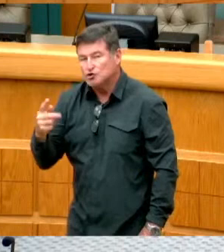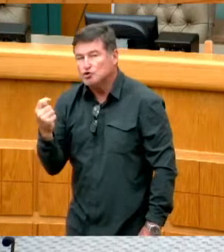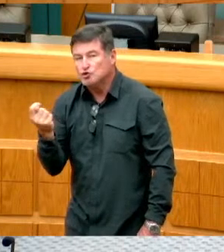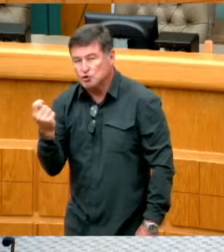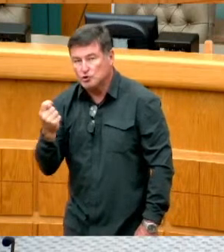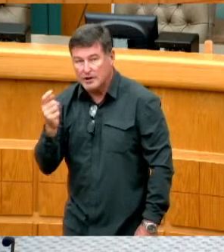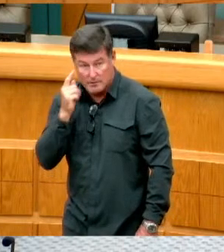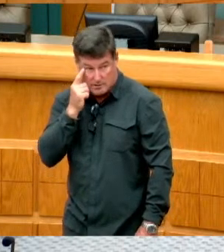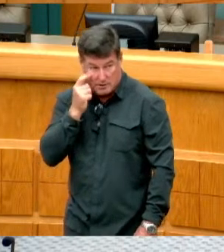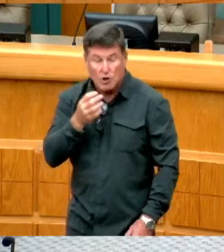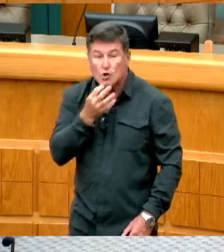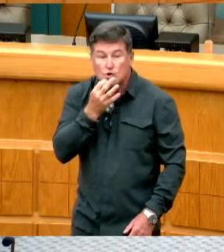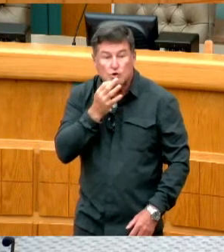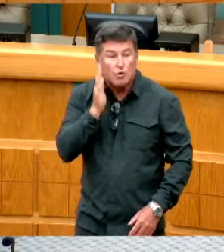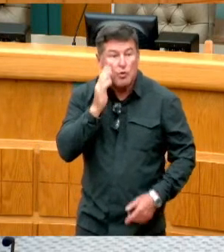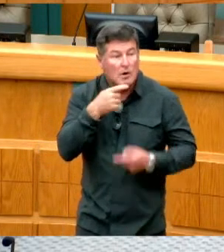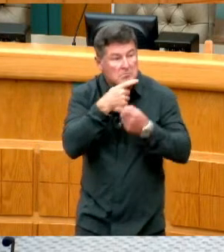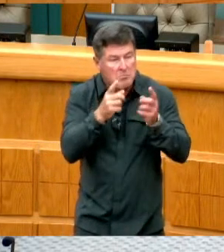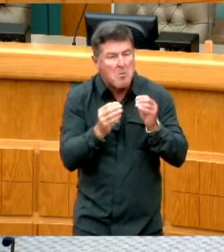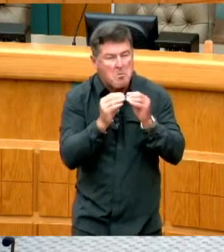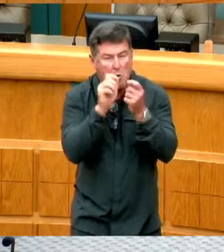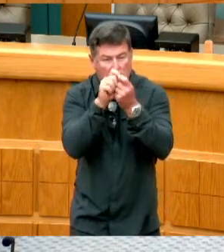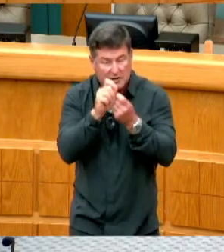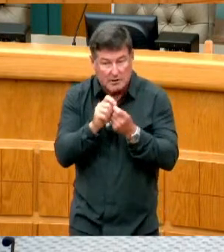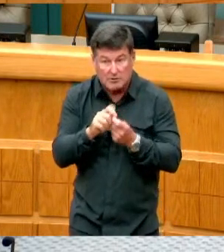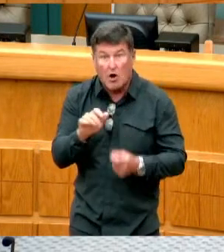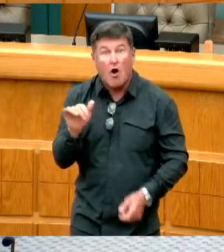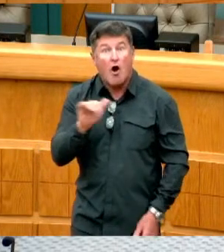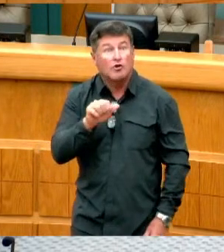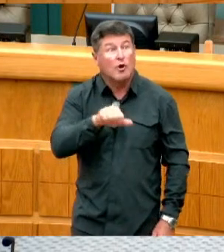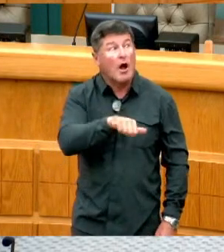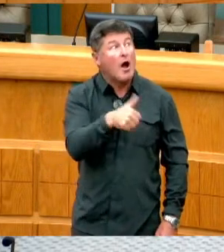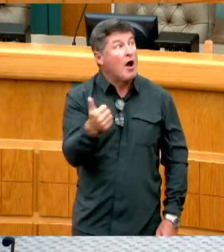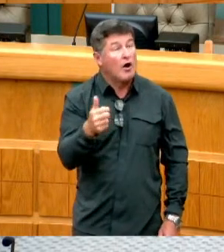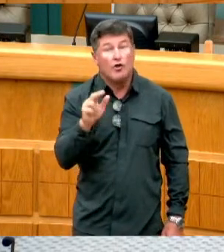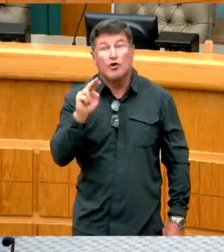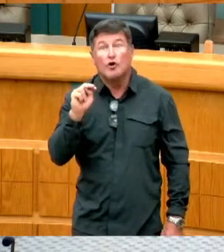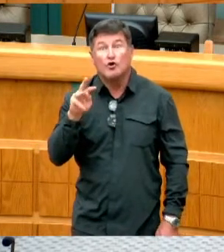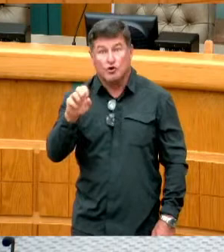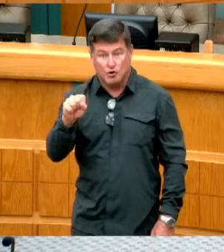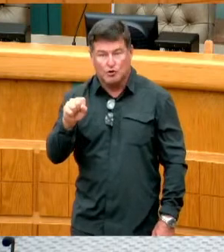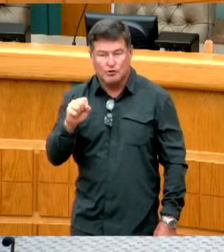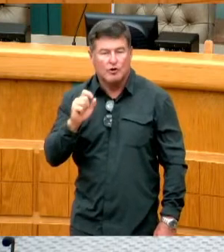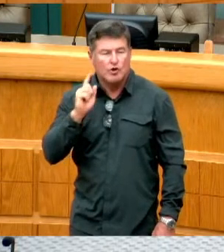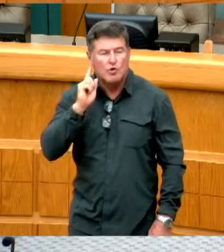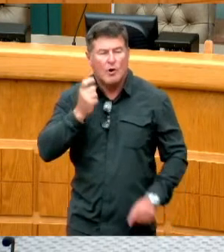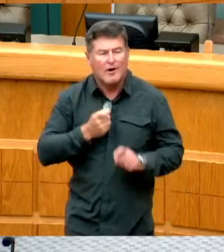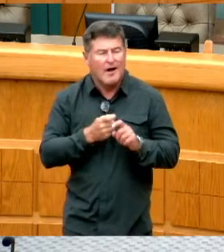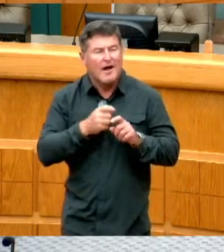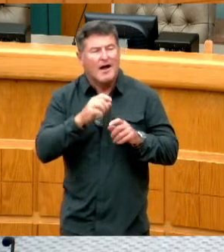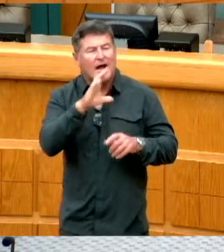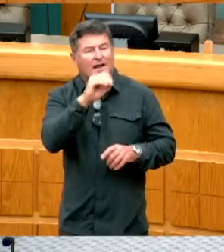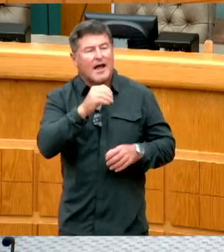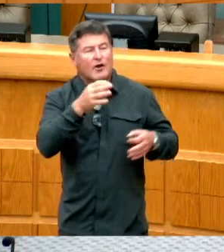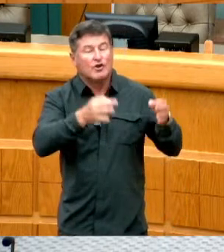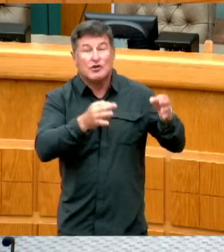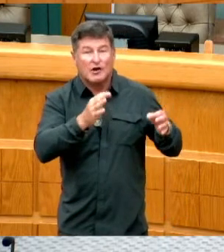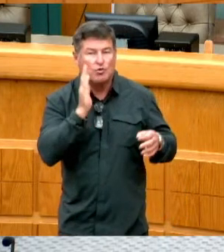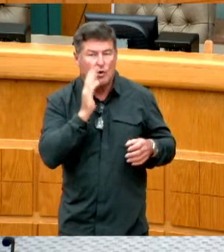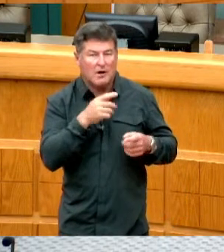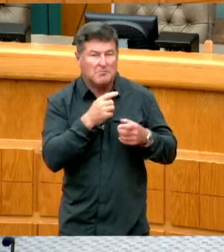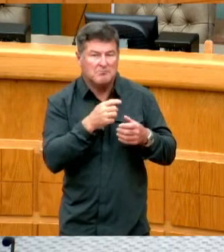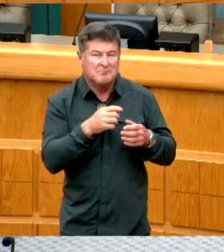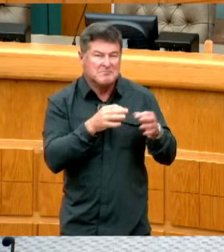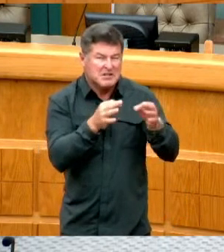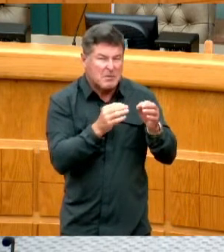details are forthcoming. Also, very important news you will be hearing more about today from the county judge is the City of Corpus Christi